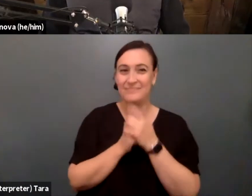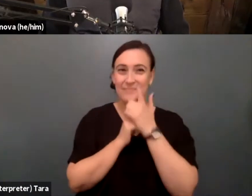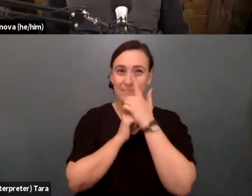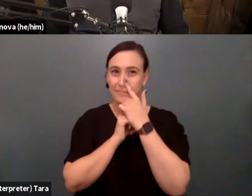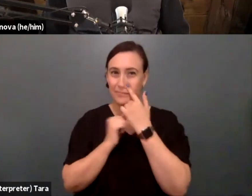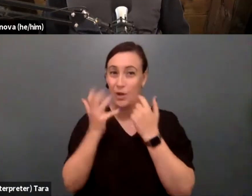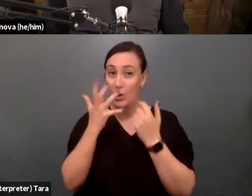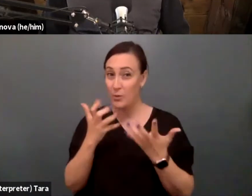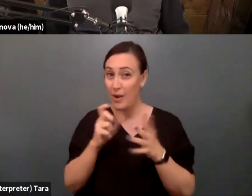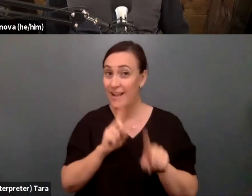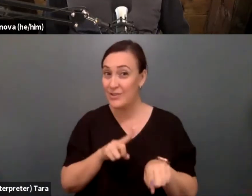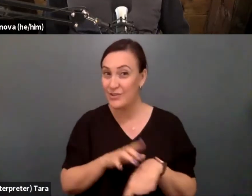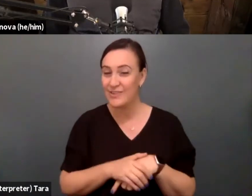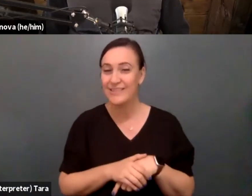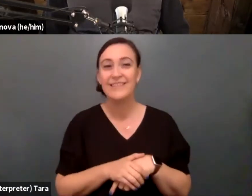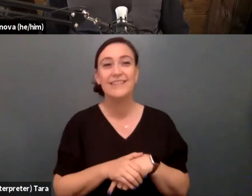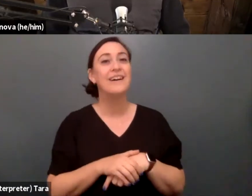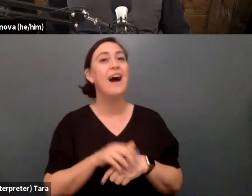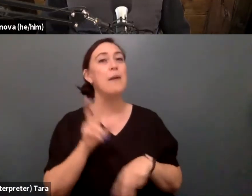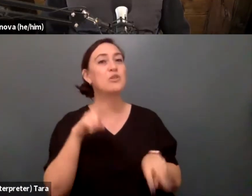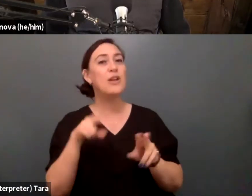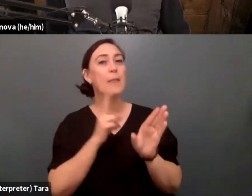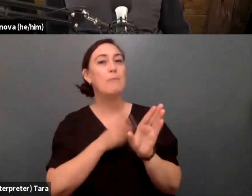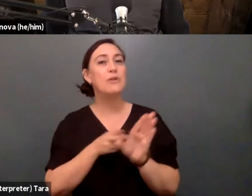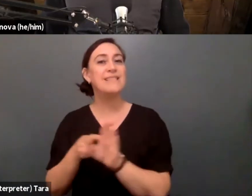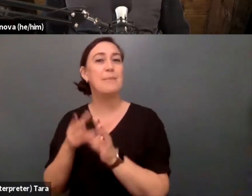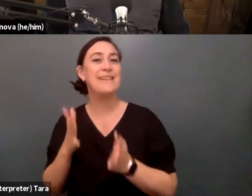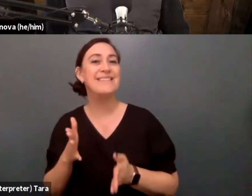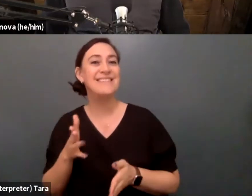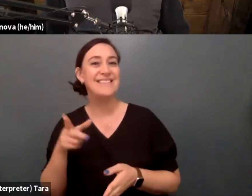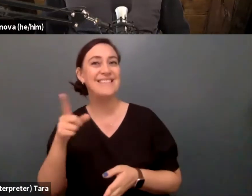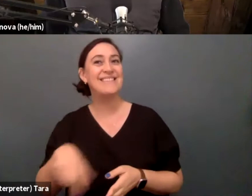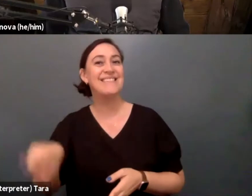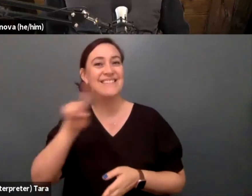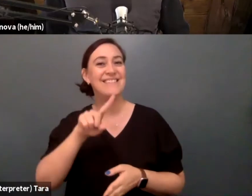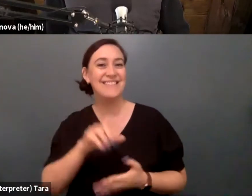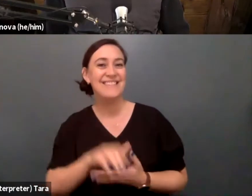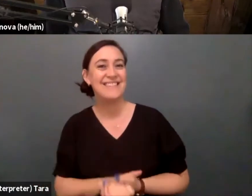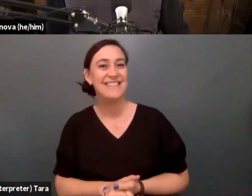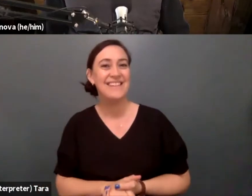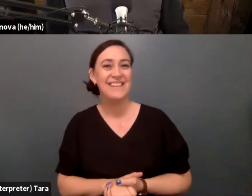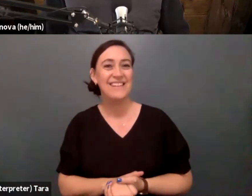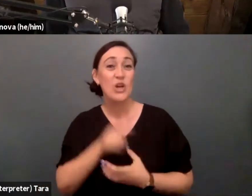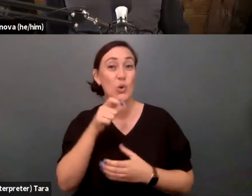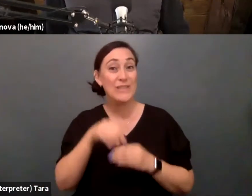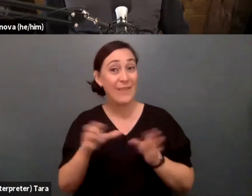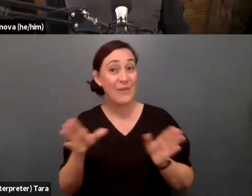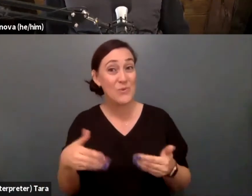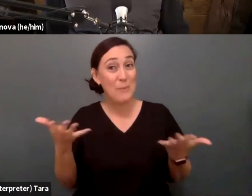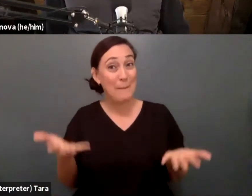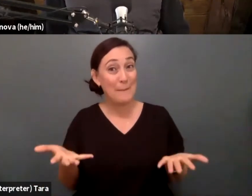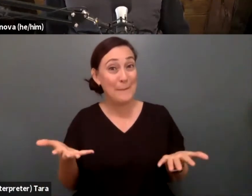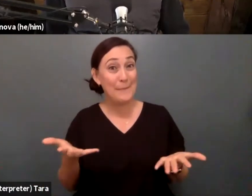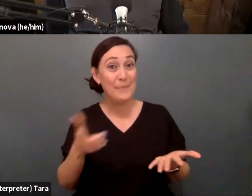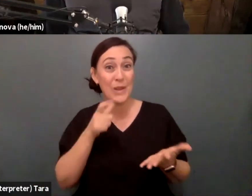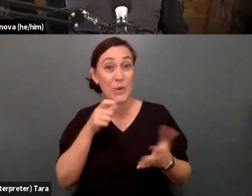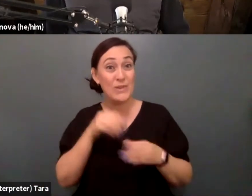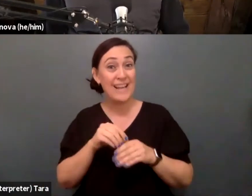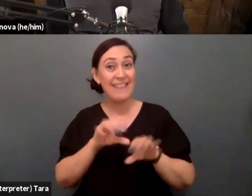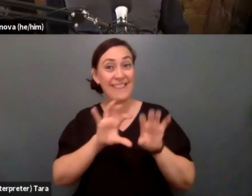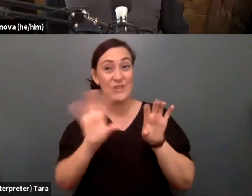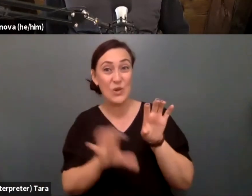You look like you want to answer. I'm just looking at the participants. I want to. Who's in the room? Who's in the Zoom